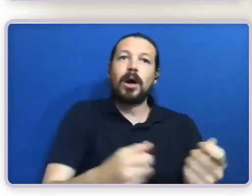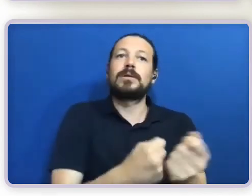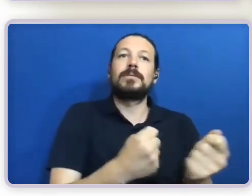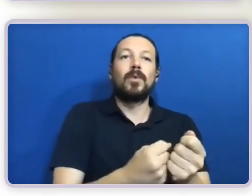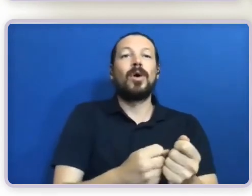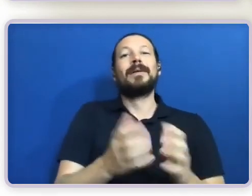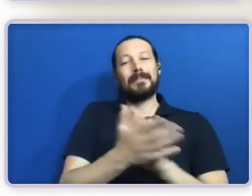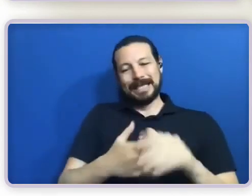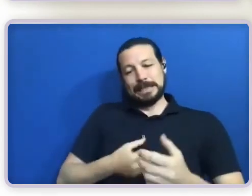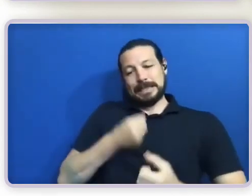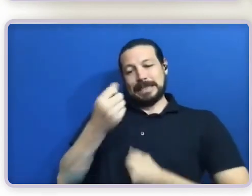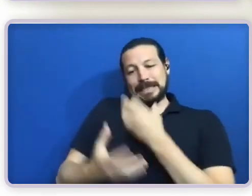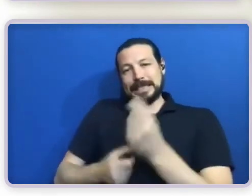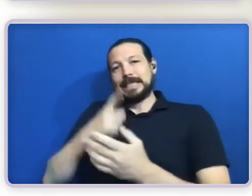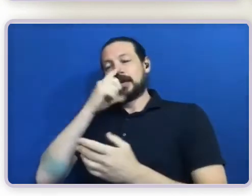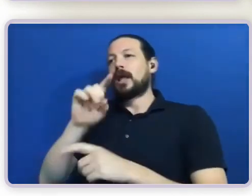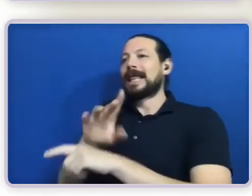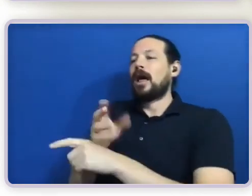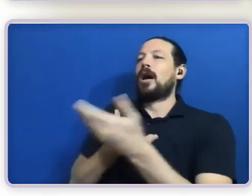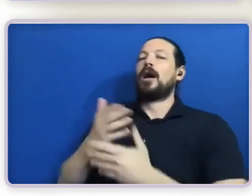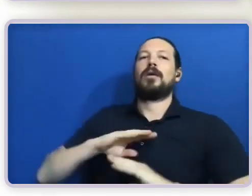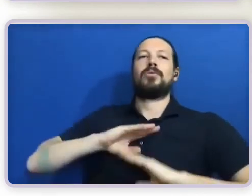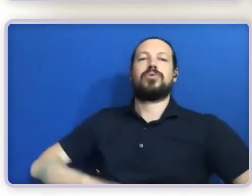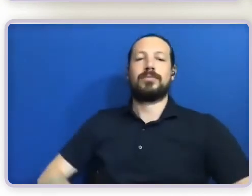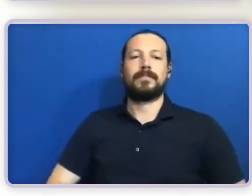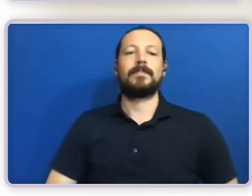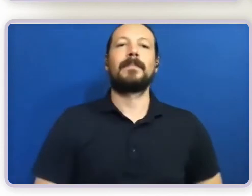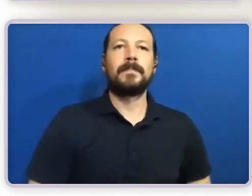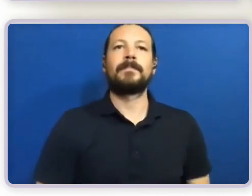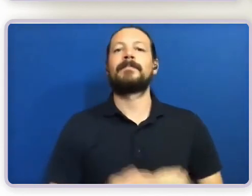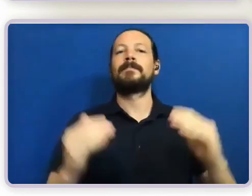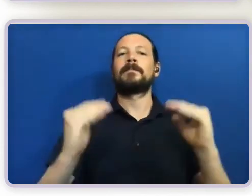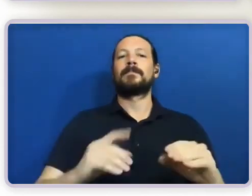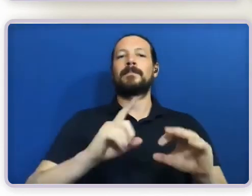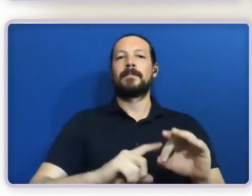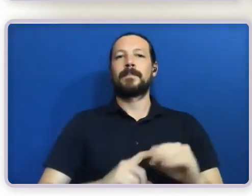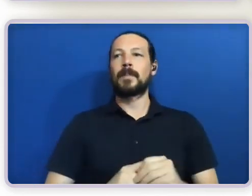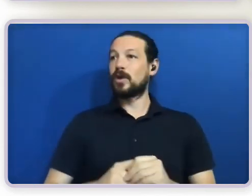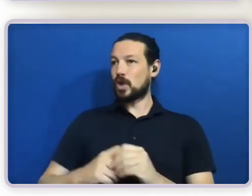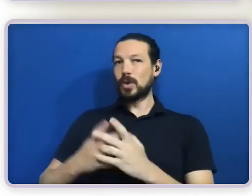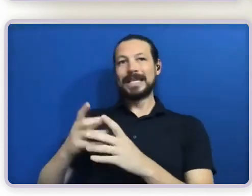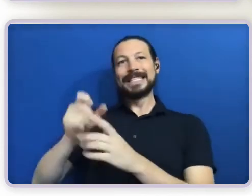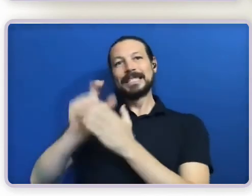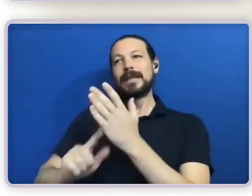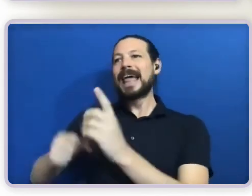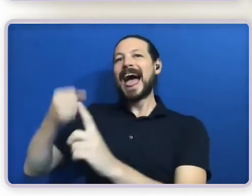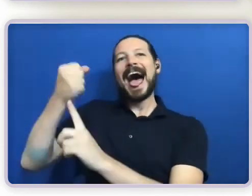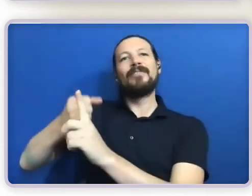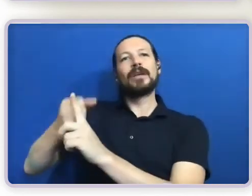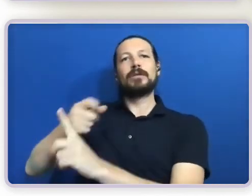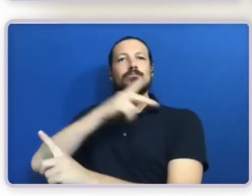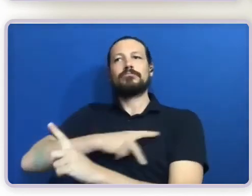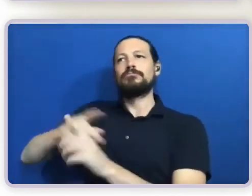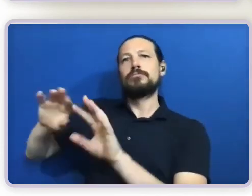Thank you. Next question. What advice do you give disability advocates in supporting their clients to write